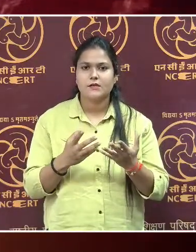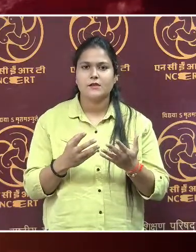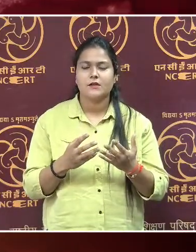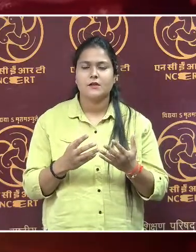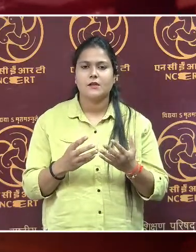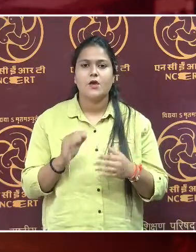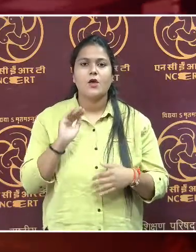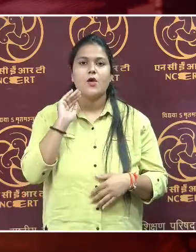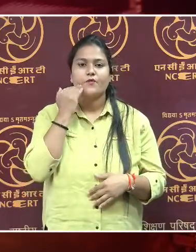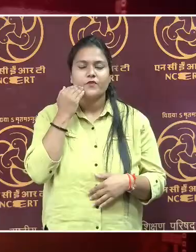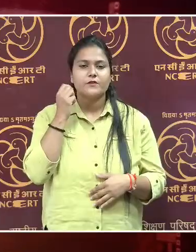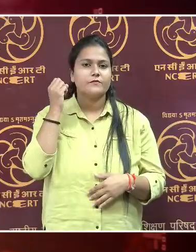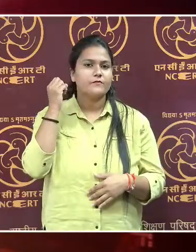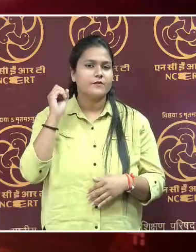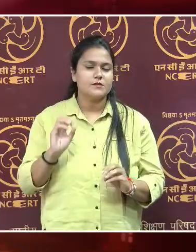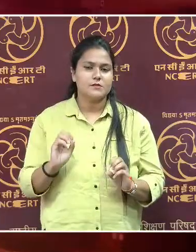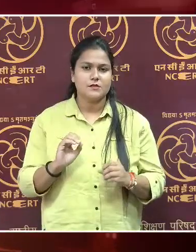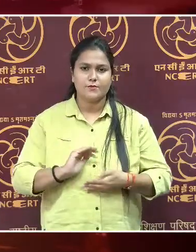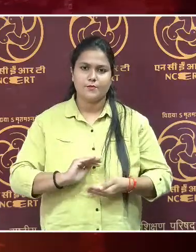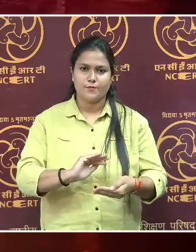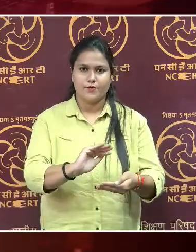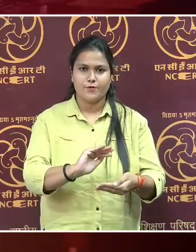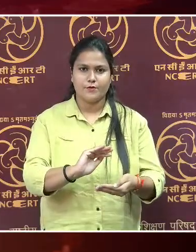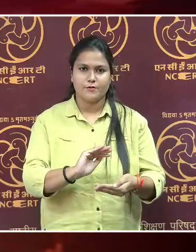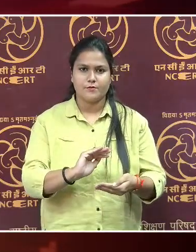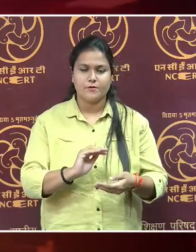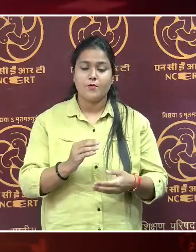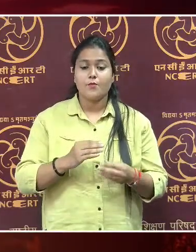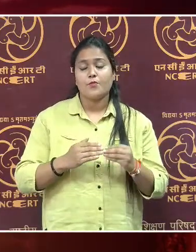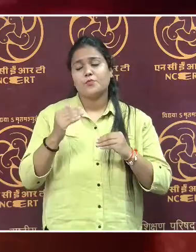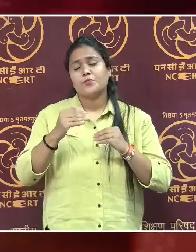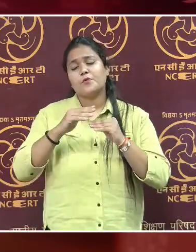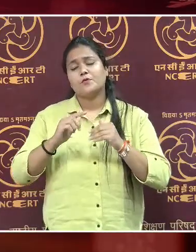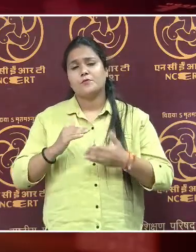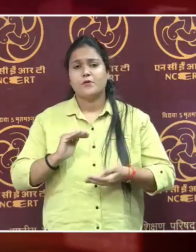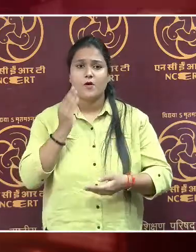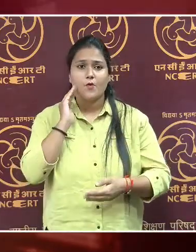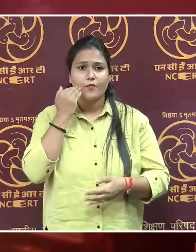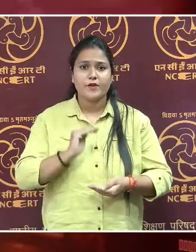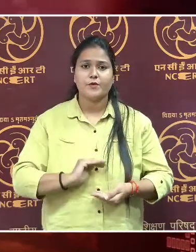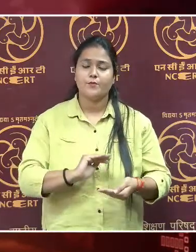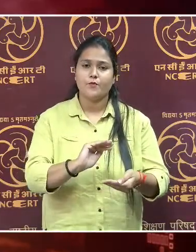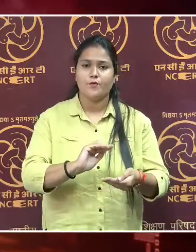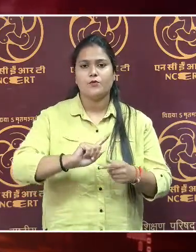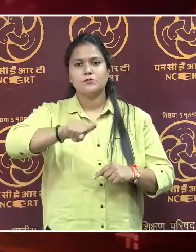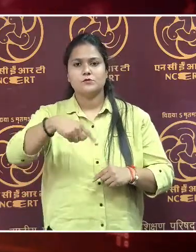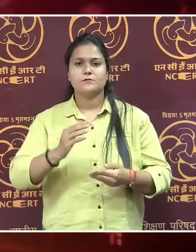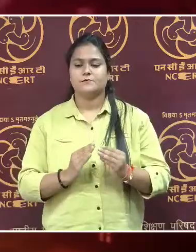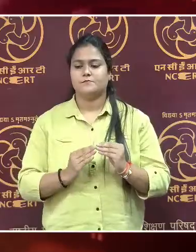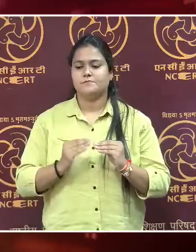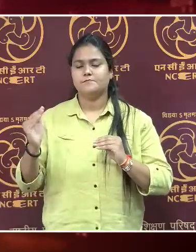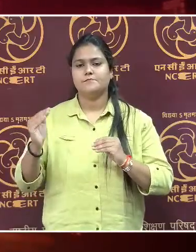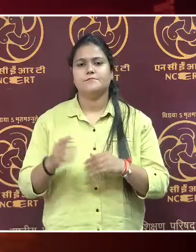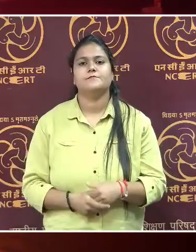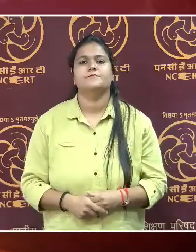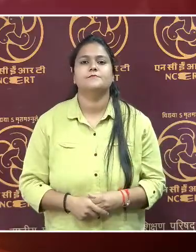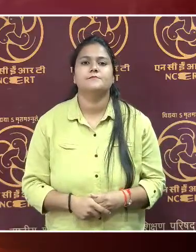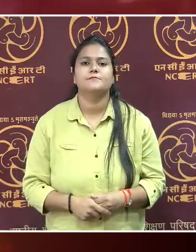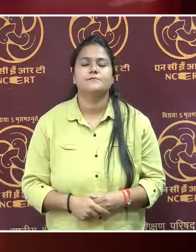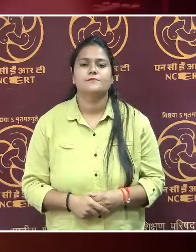it is not just after the child has been born. It's like much before, when the child is even in the womb, the child can start hearing.